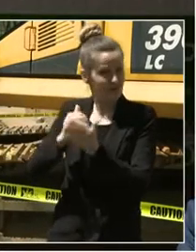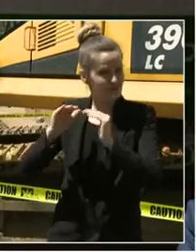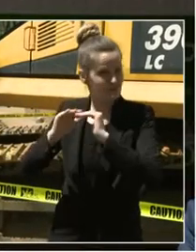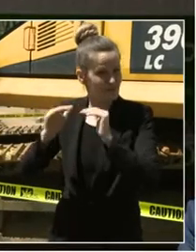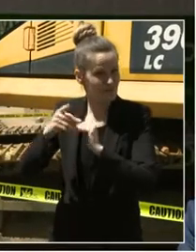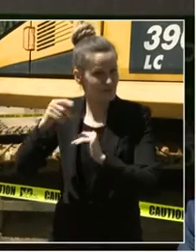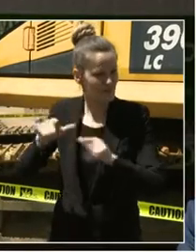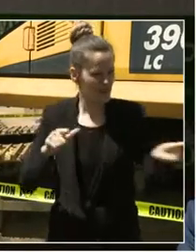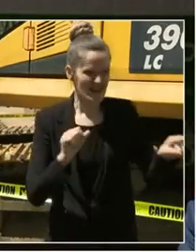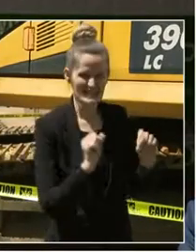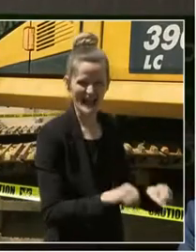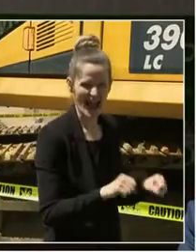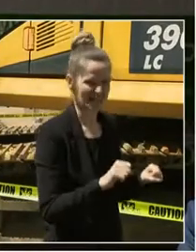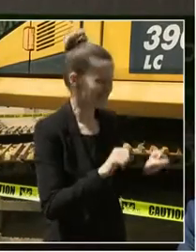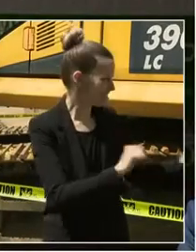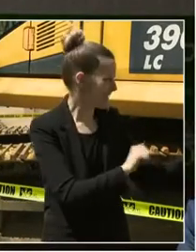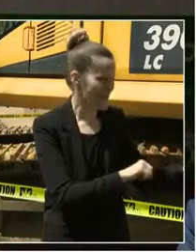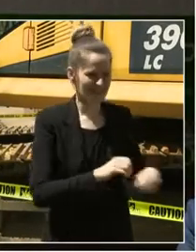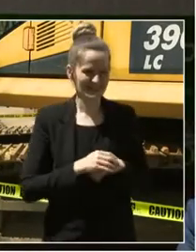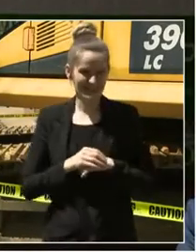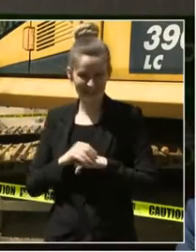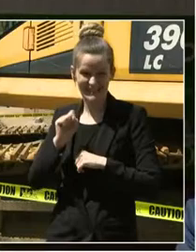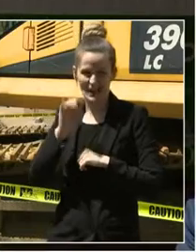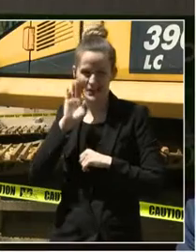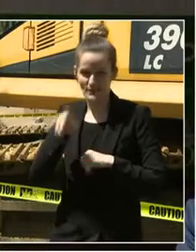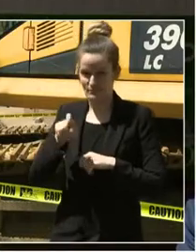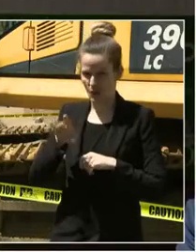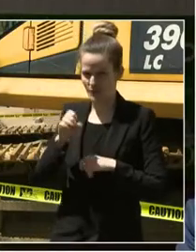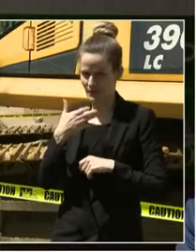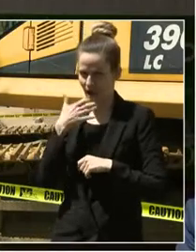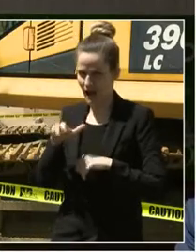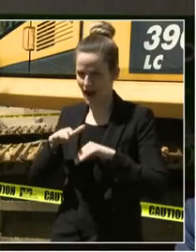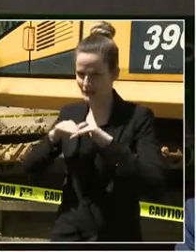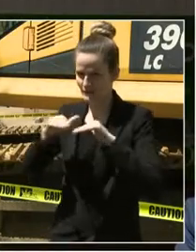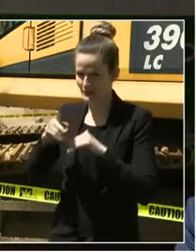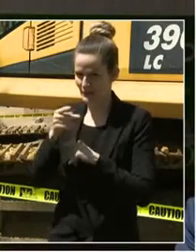a real hot one, I hear.